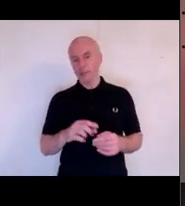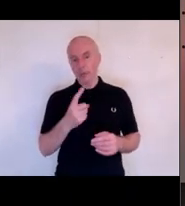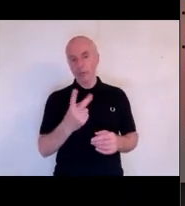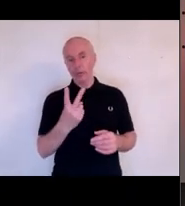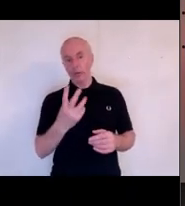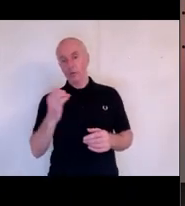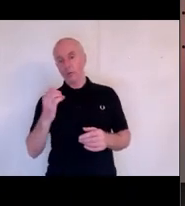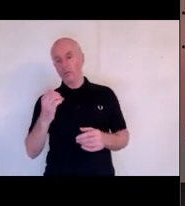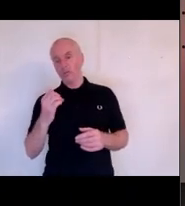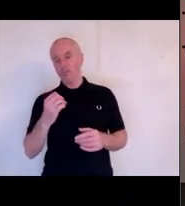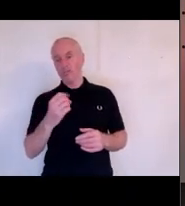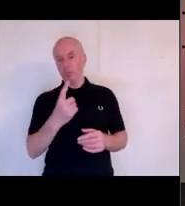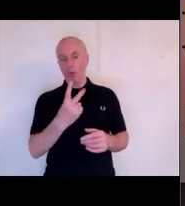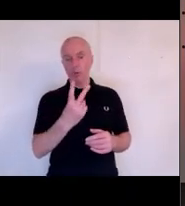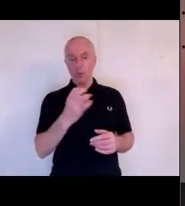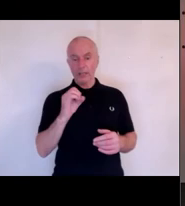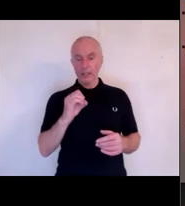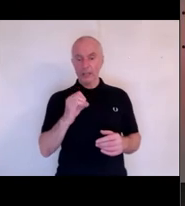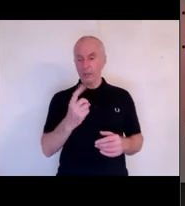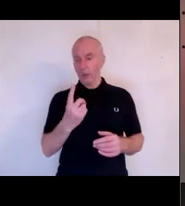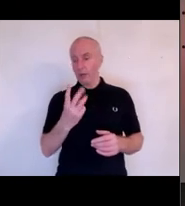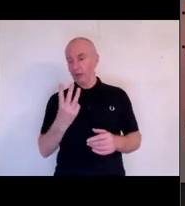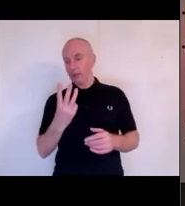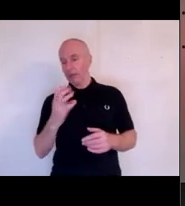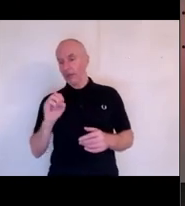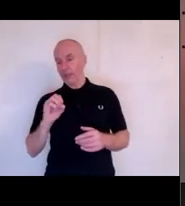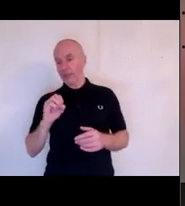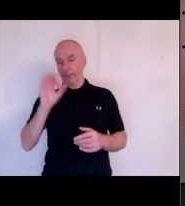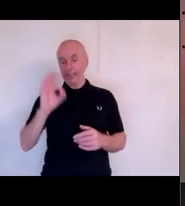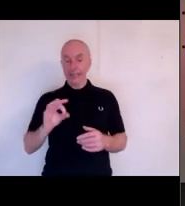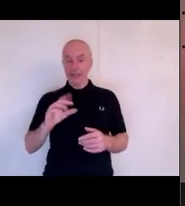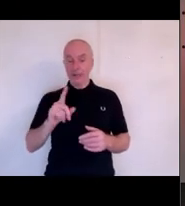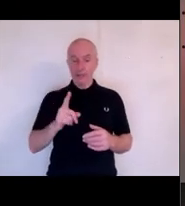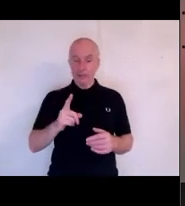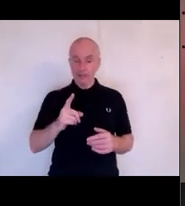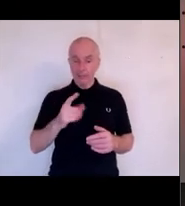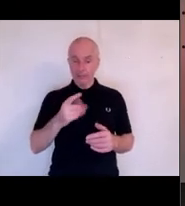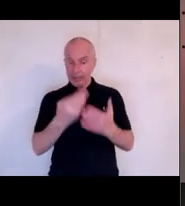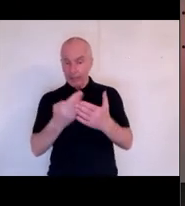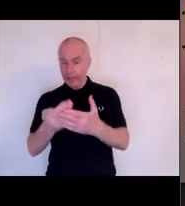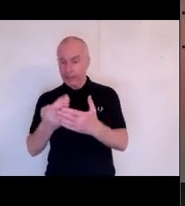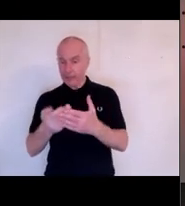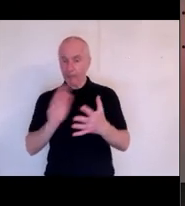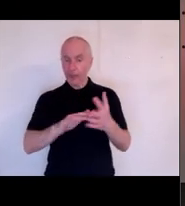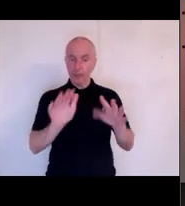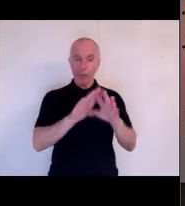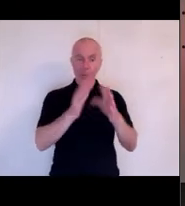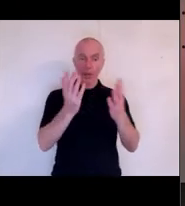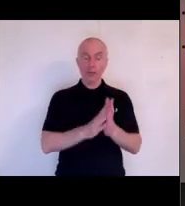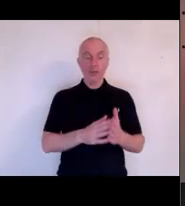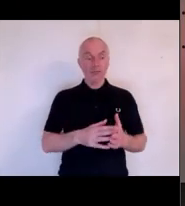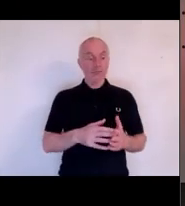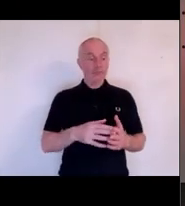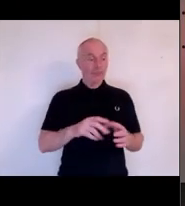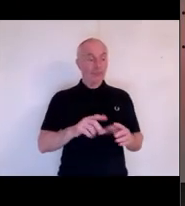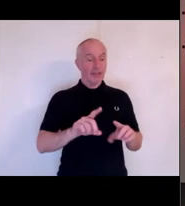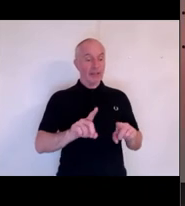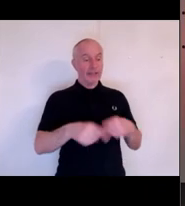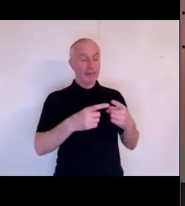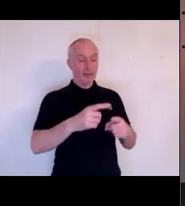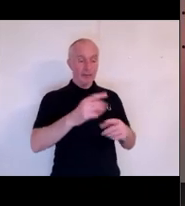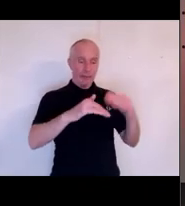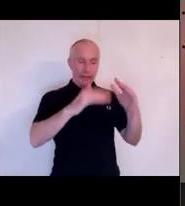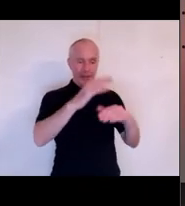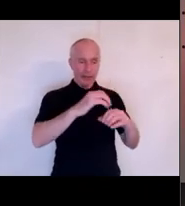% of world demand. And a number of those reactors are due to shut down in the next four to five years.